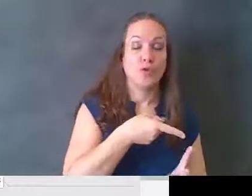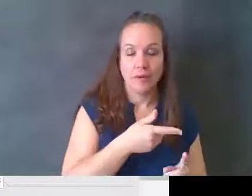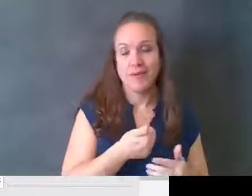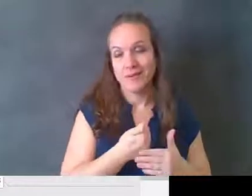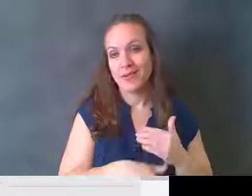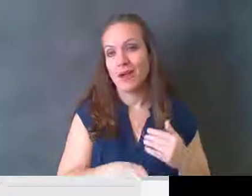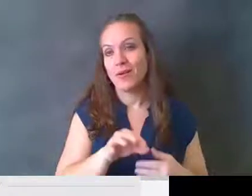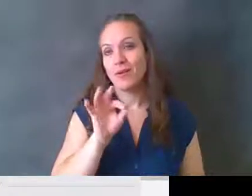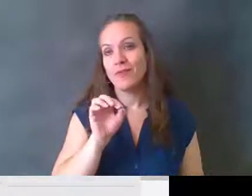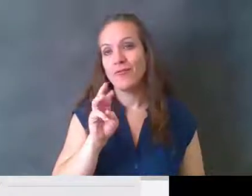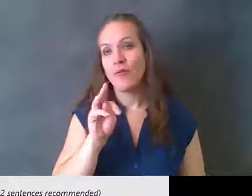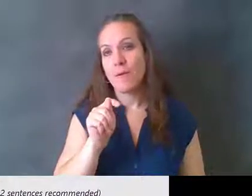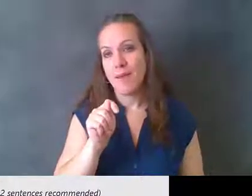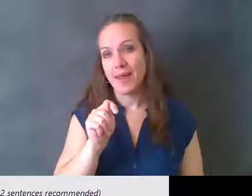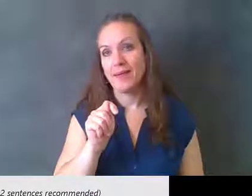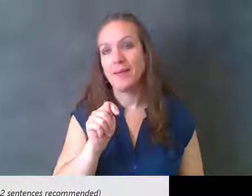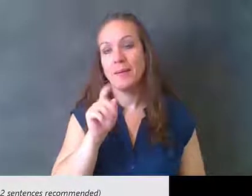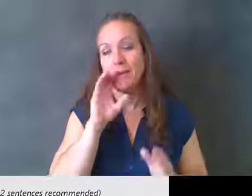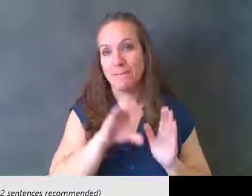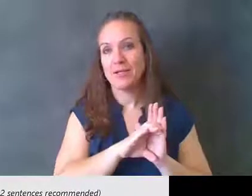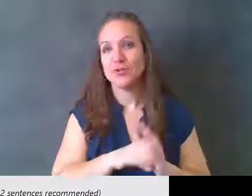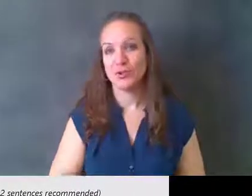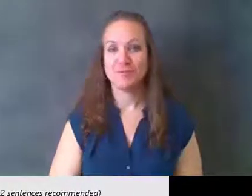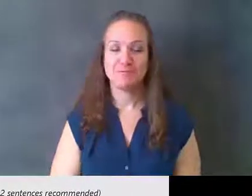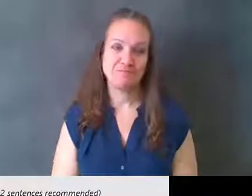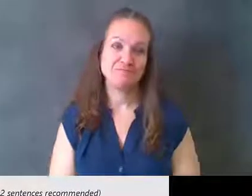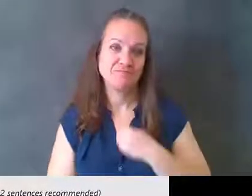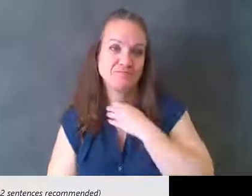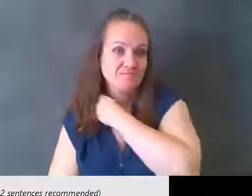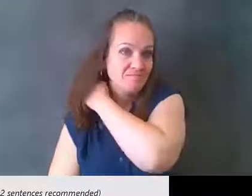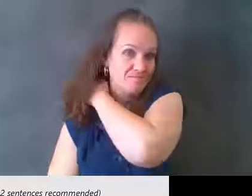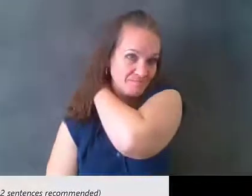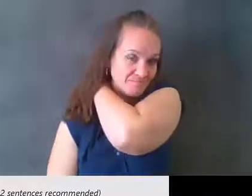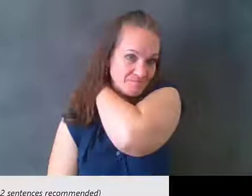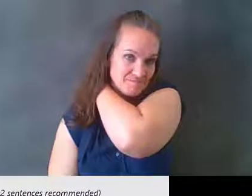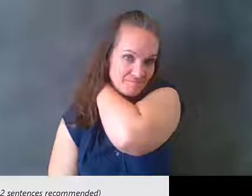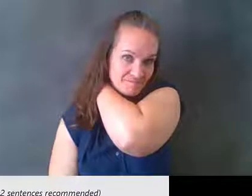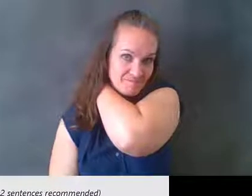Format Picture sometimes, so that's where you can also look out for alt text.